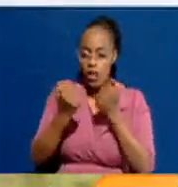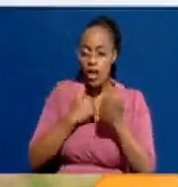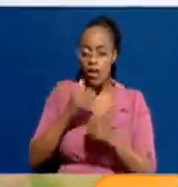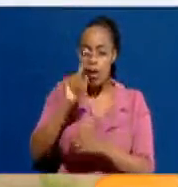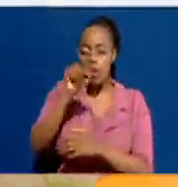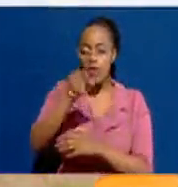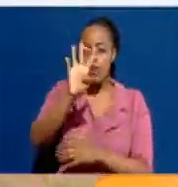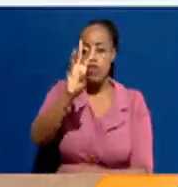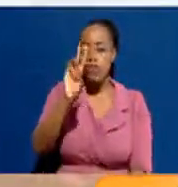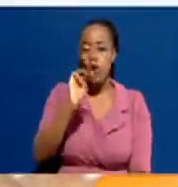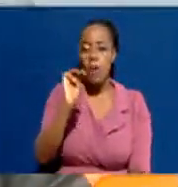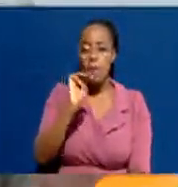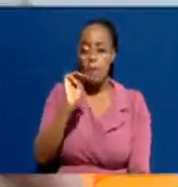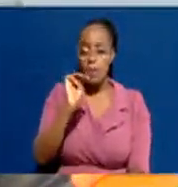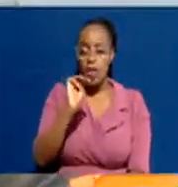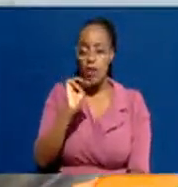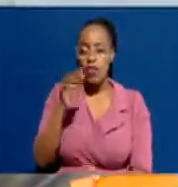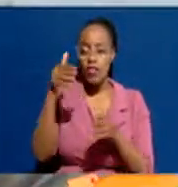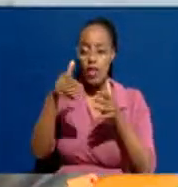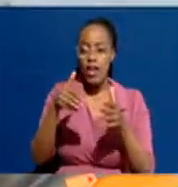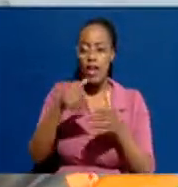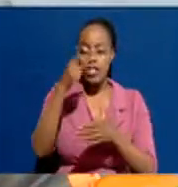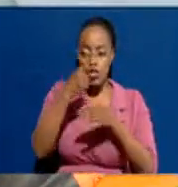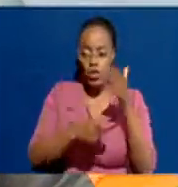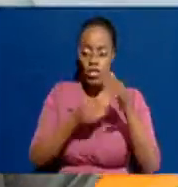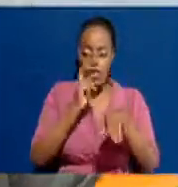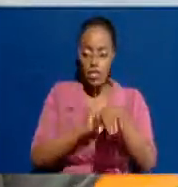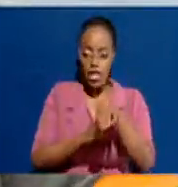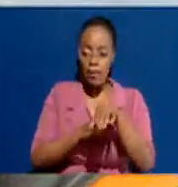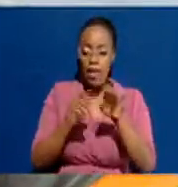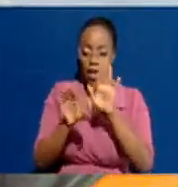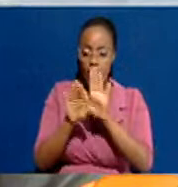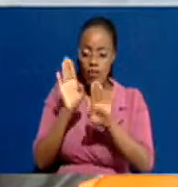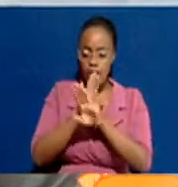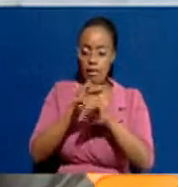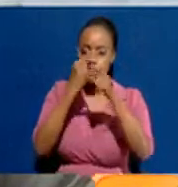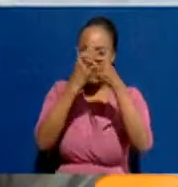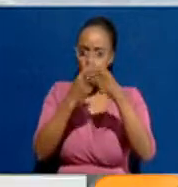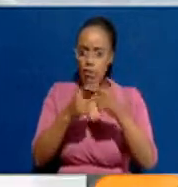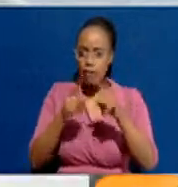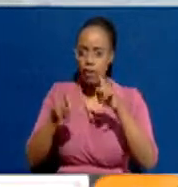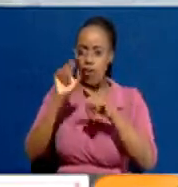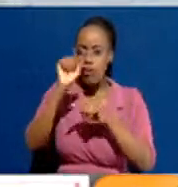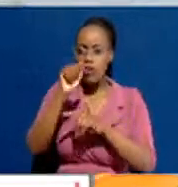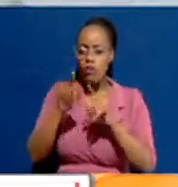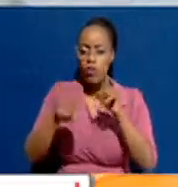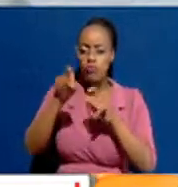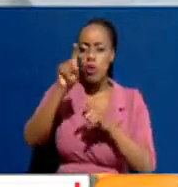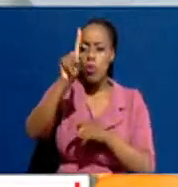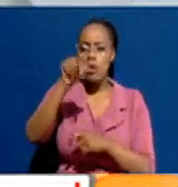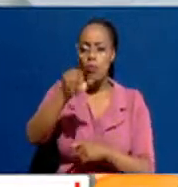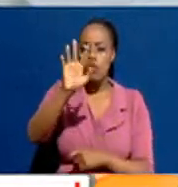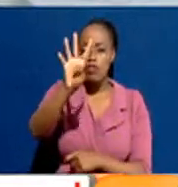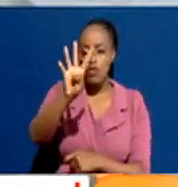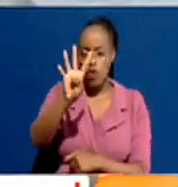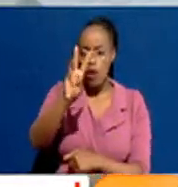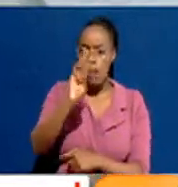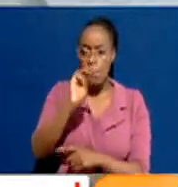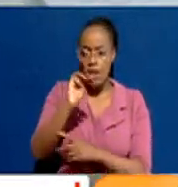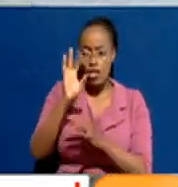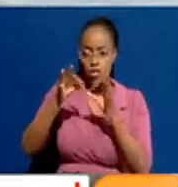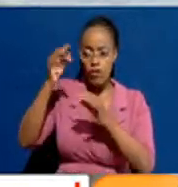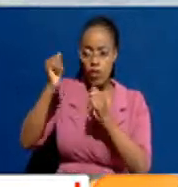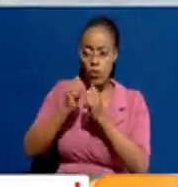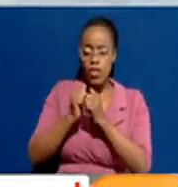1.4 million shillings. For the current price, when this everything is added, this car can shoot up to 1.4, depending with